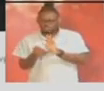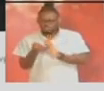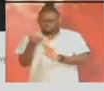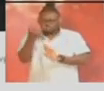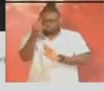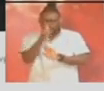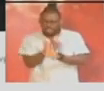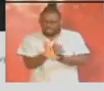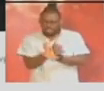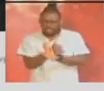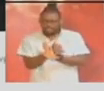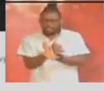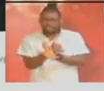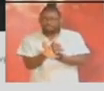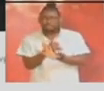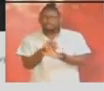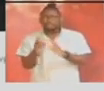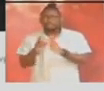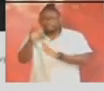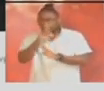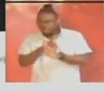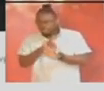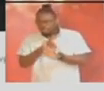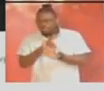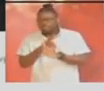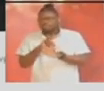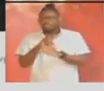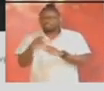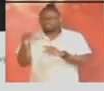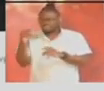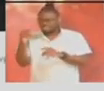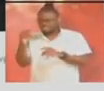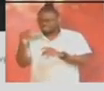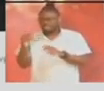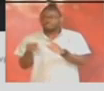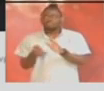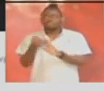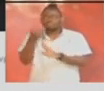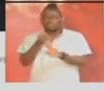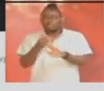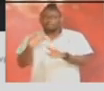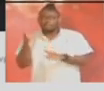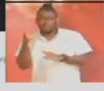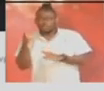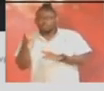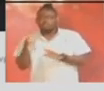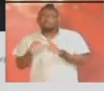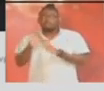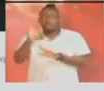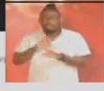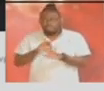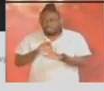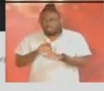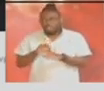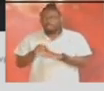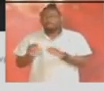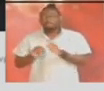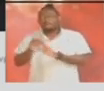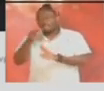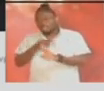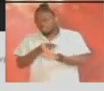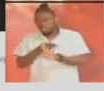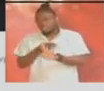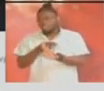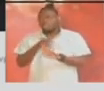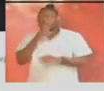in orange, and April in purple, with that rolling black line demonstrating the 7-day rolling average. And if we